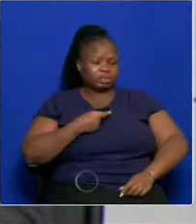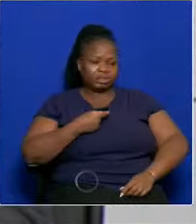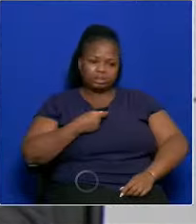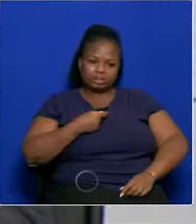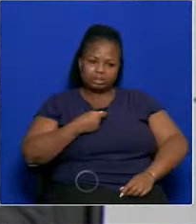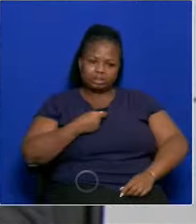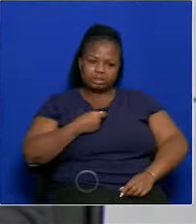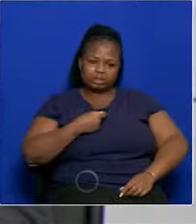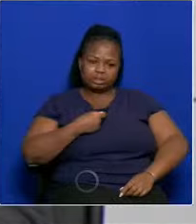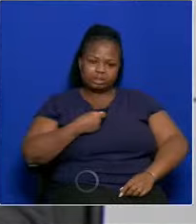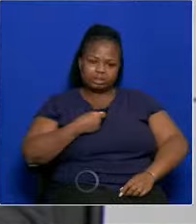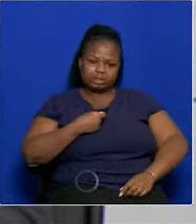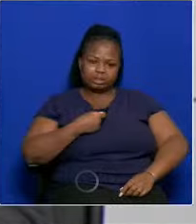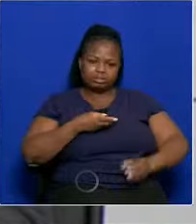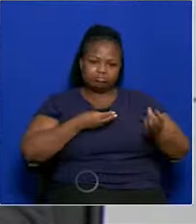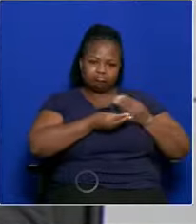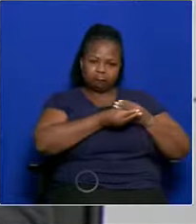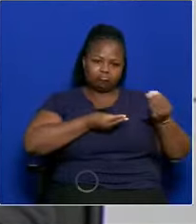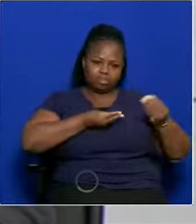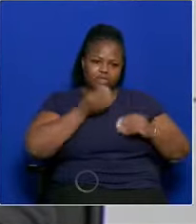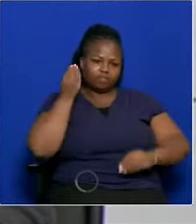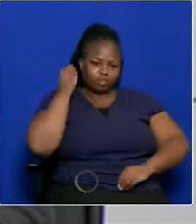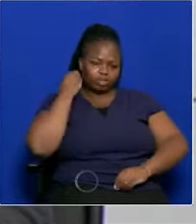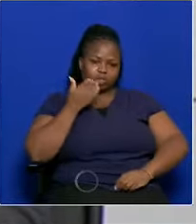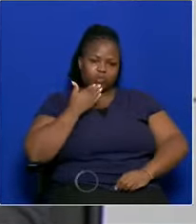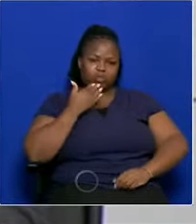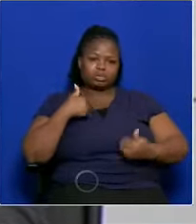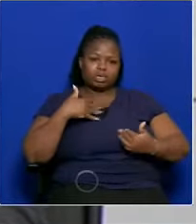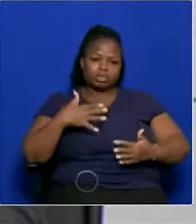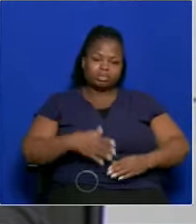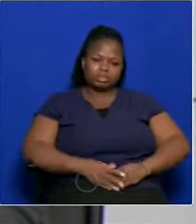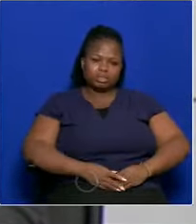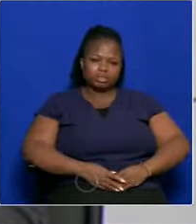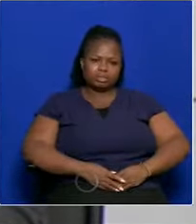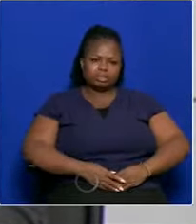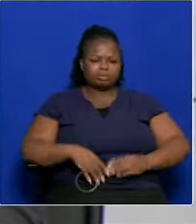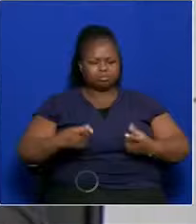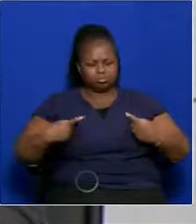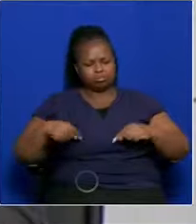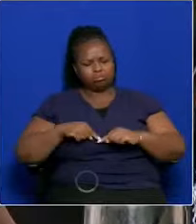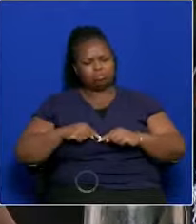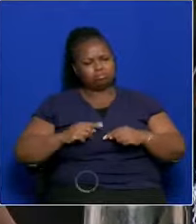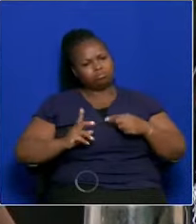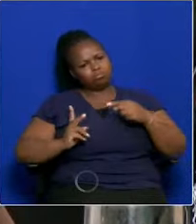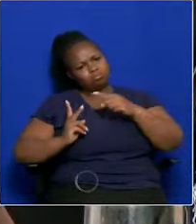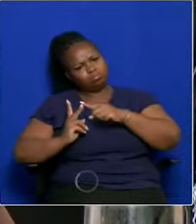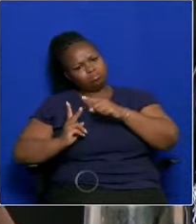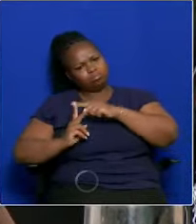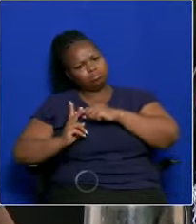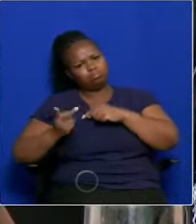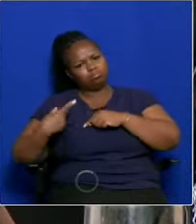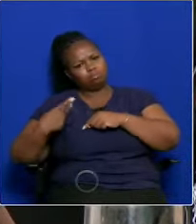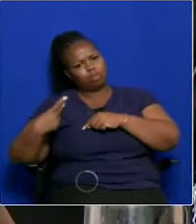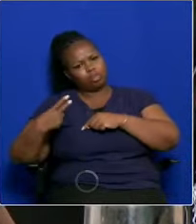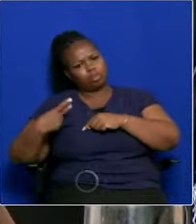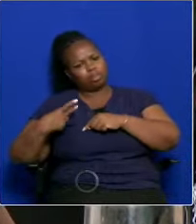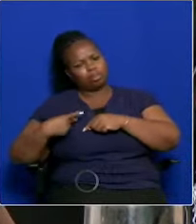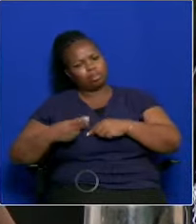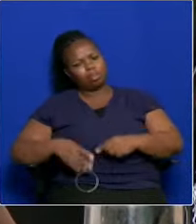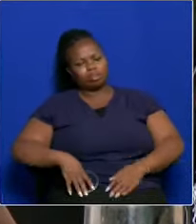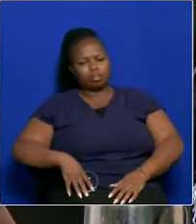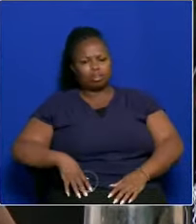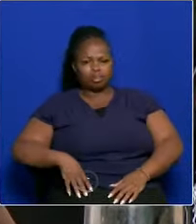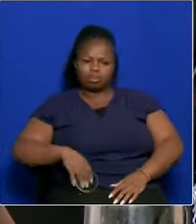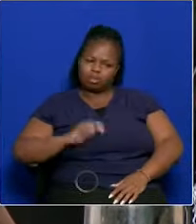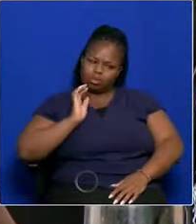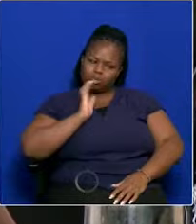The exchange of contact information? It's us, me and the brigadier. You and the brigadier? Yes. And the purpose was for